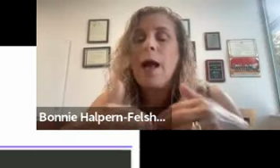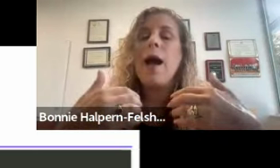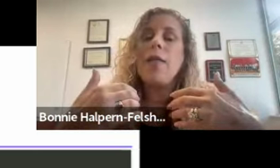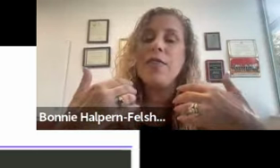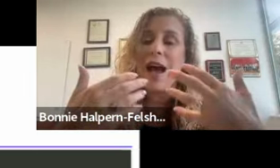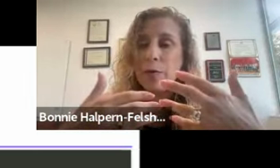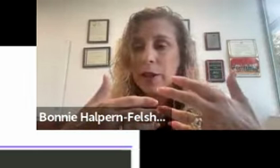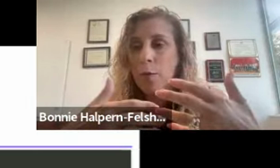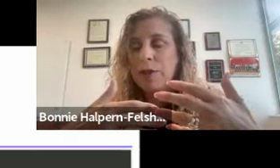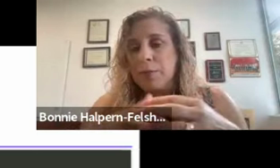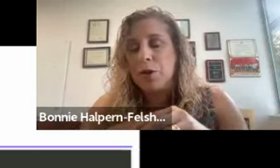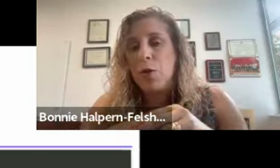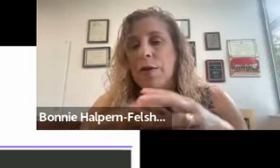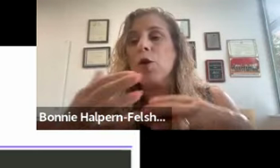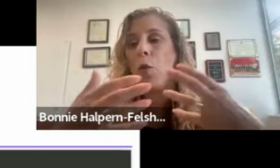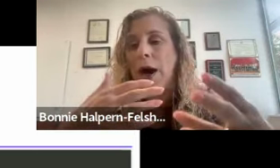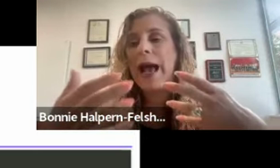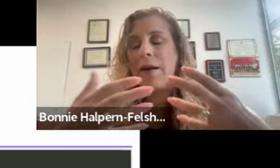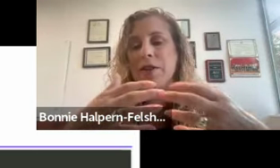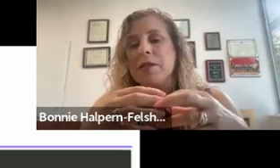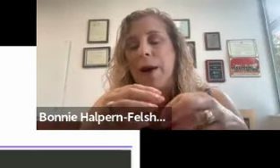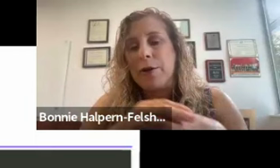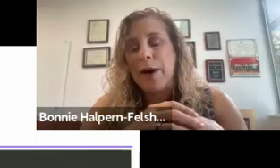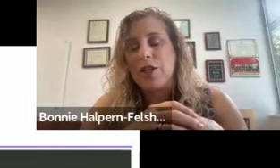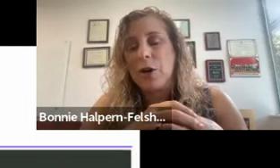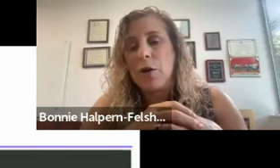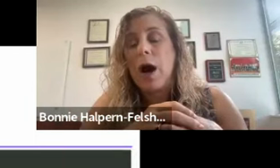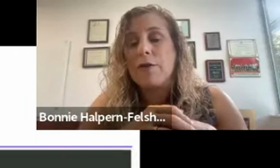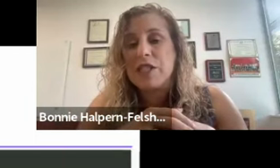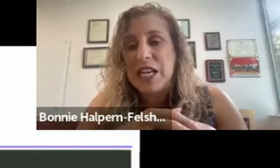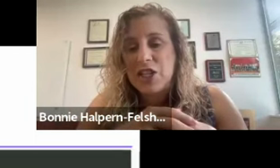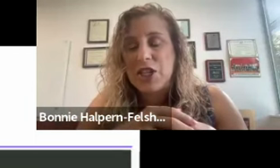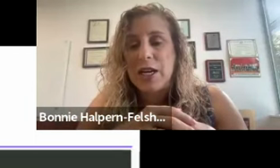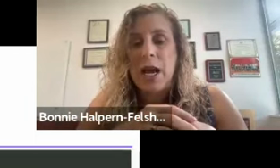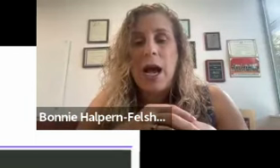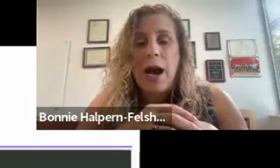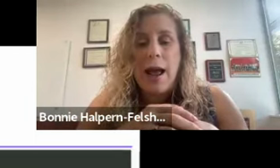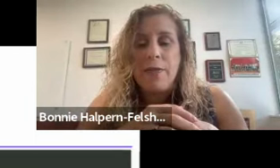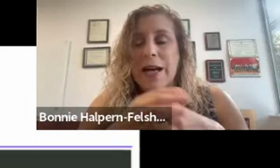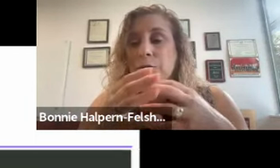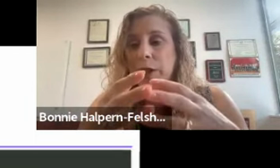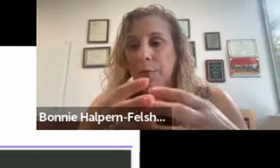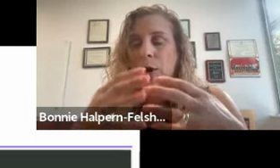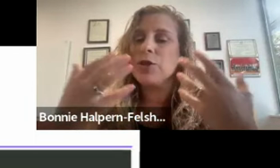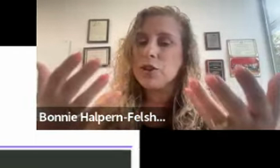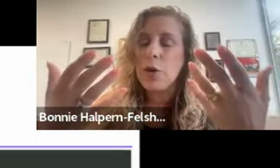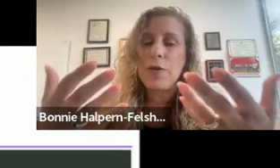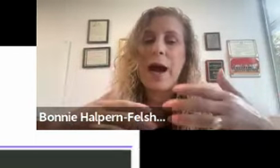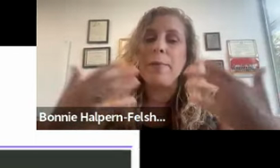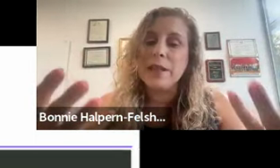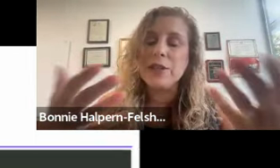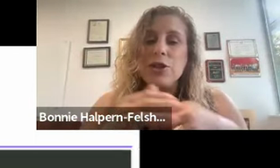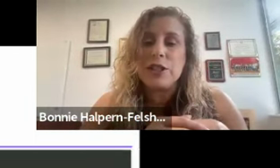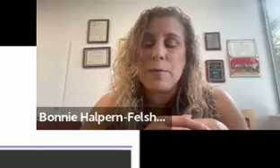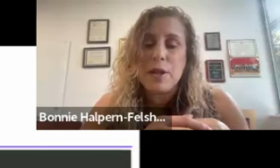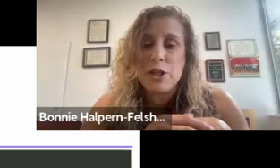you, that really opens up the door that you want to have this bi-directional conversation. And that's really important. So start with that.